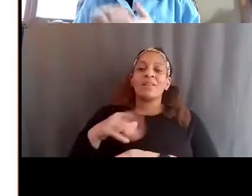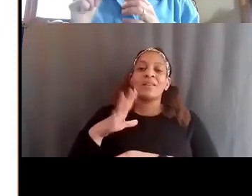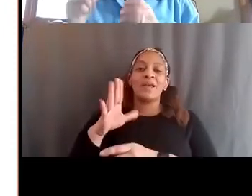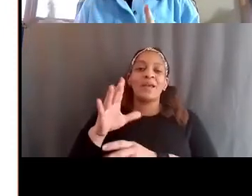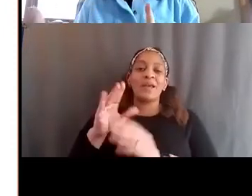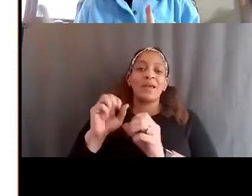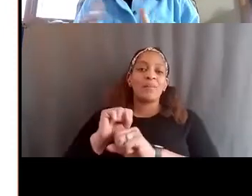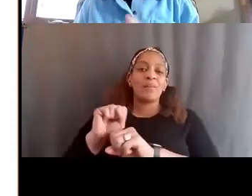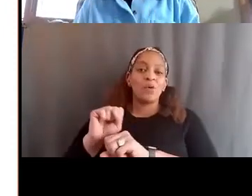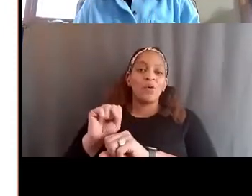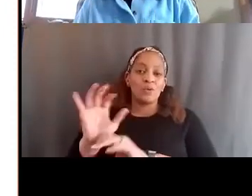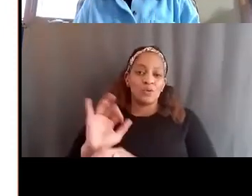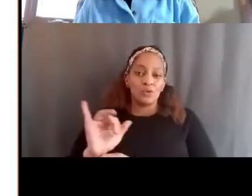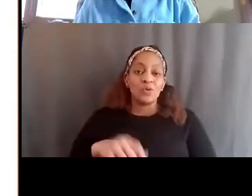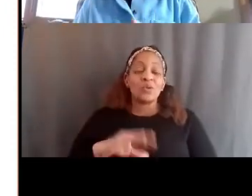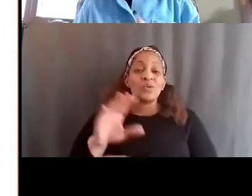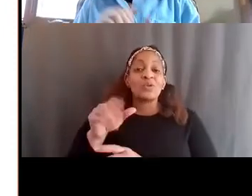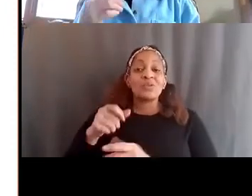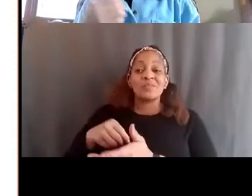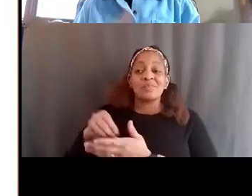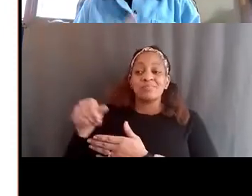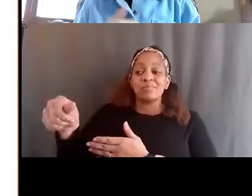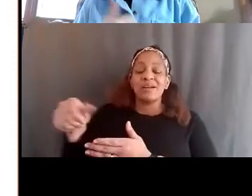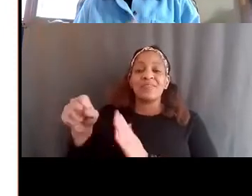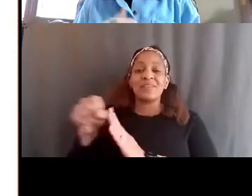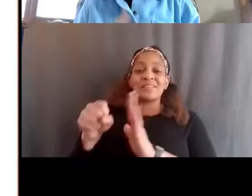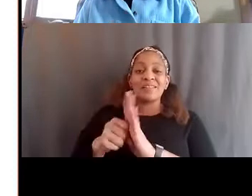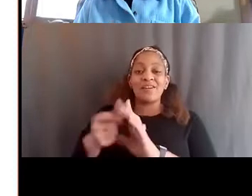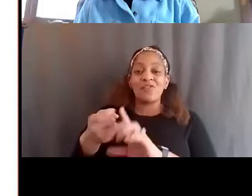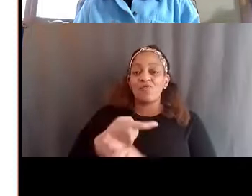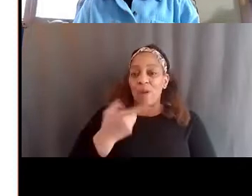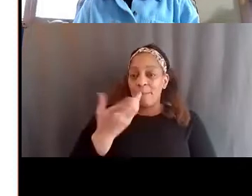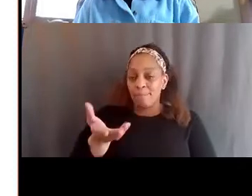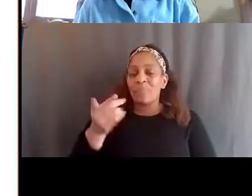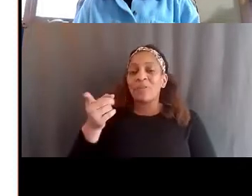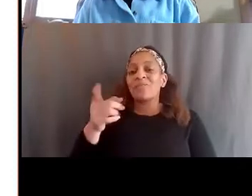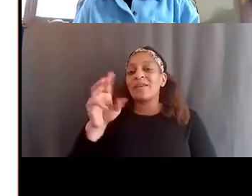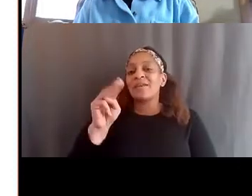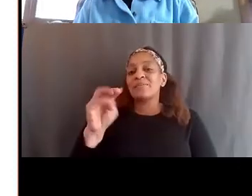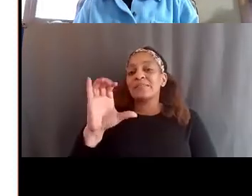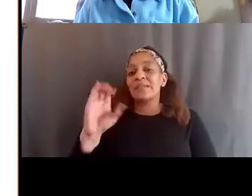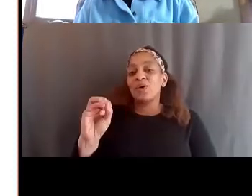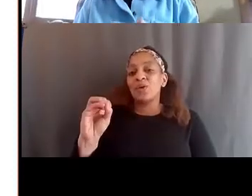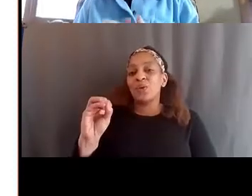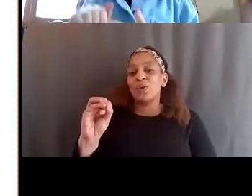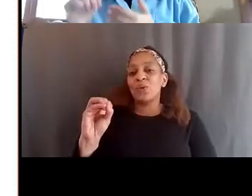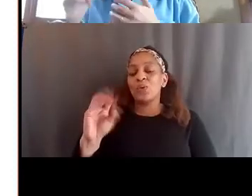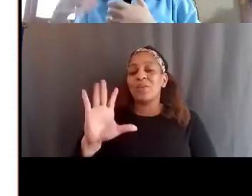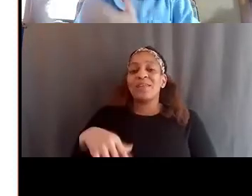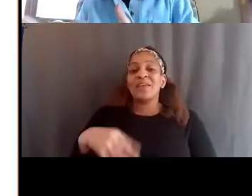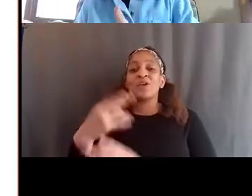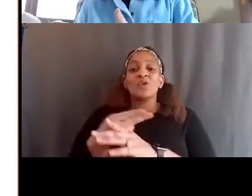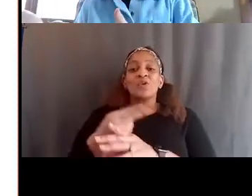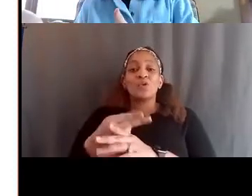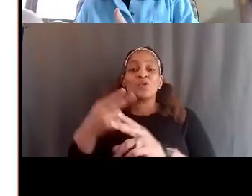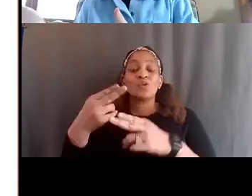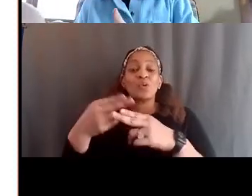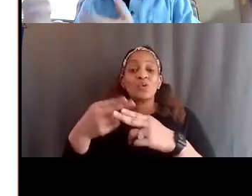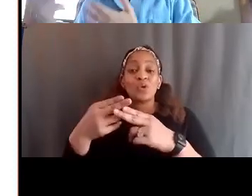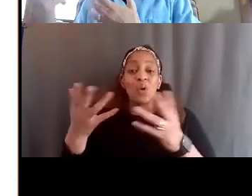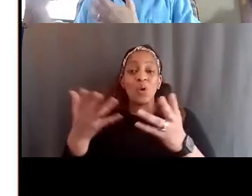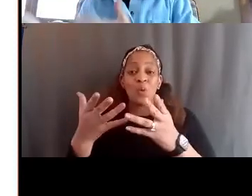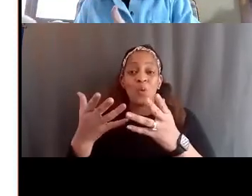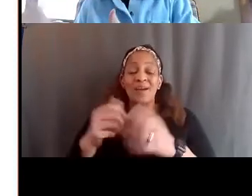pay these MCOs using what's called a capitation, rather than simply paying